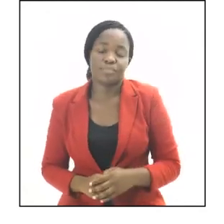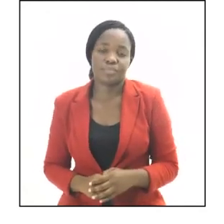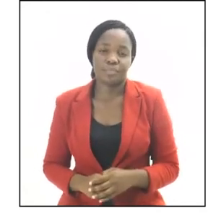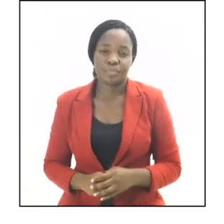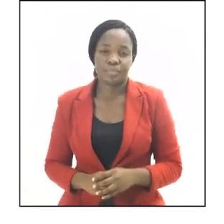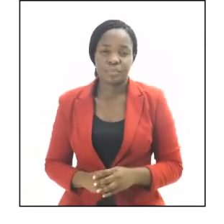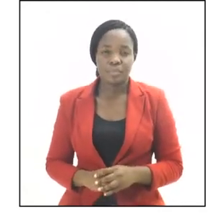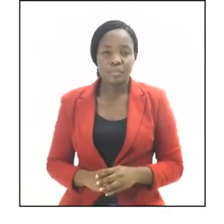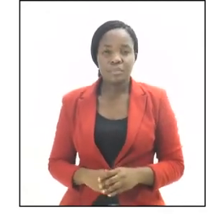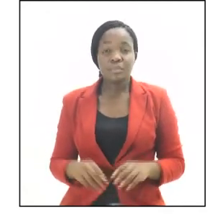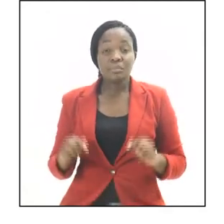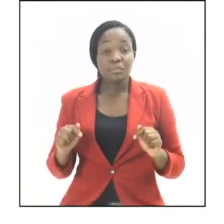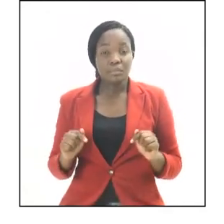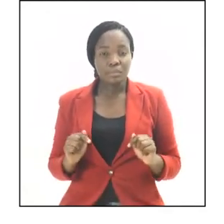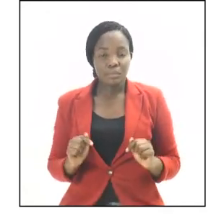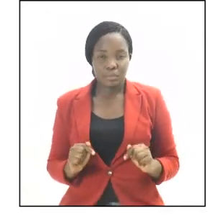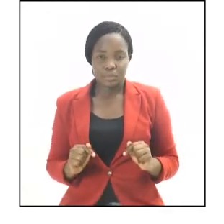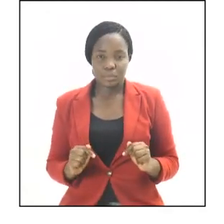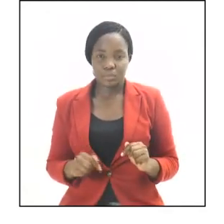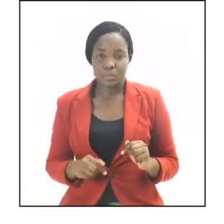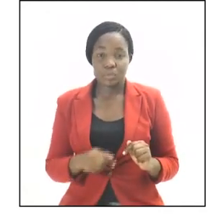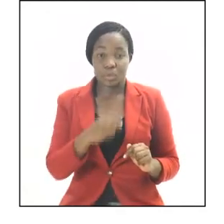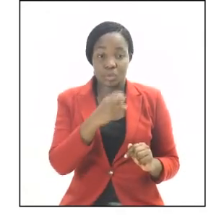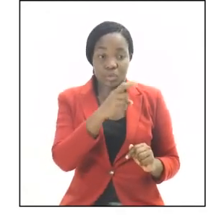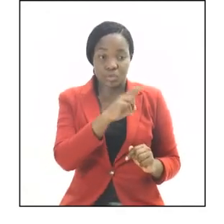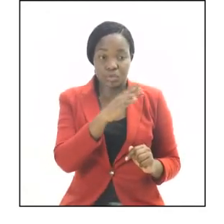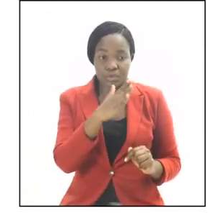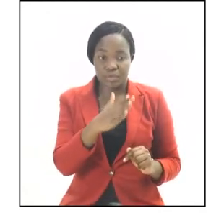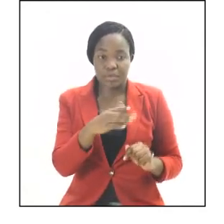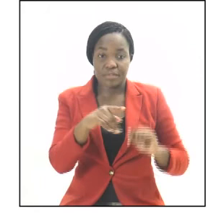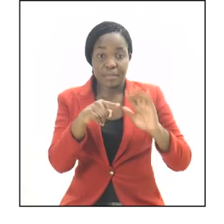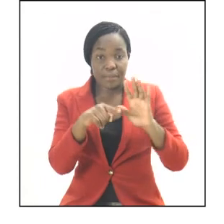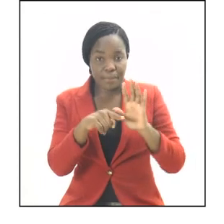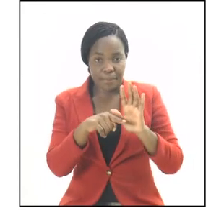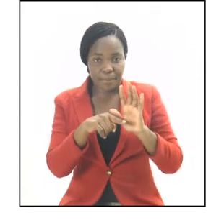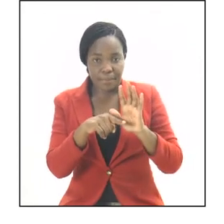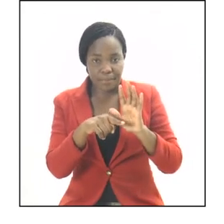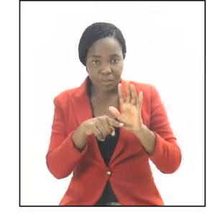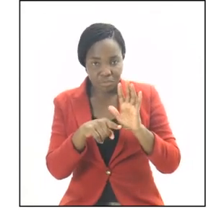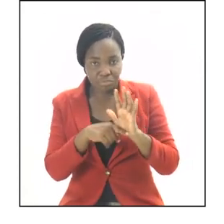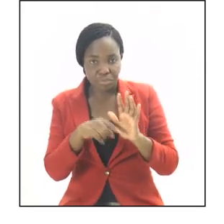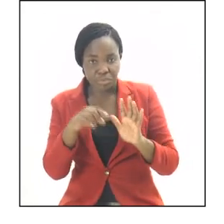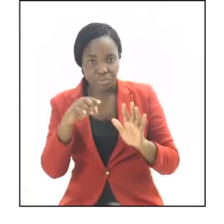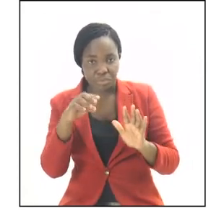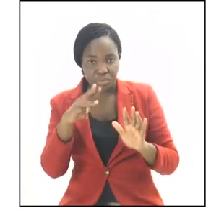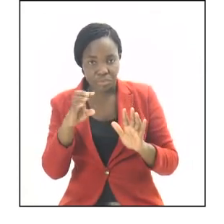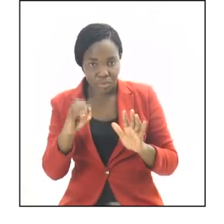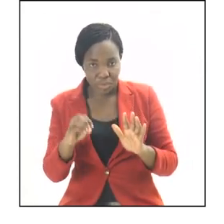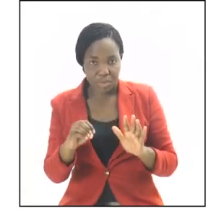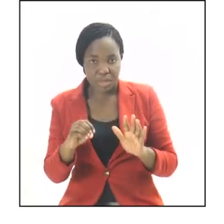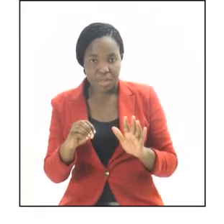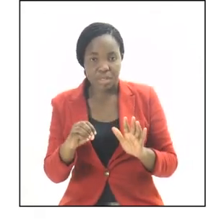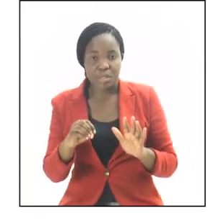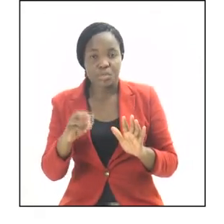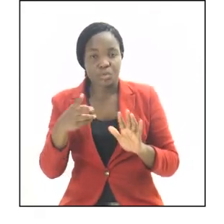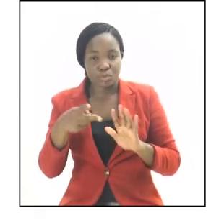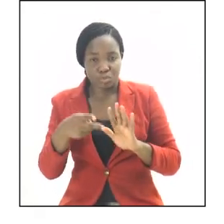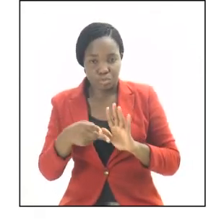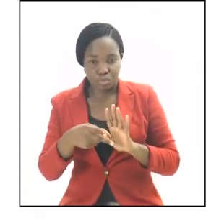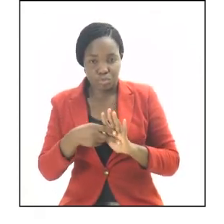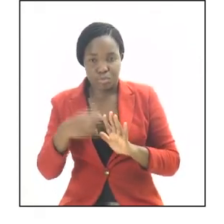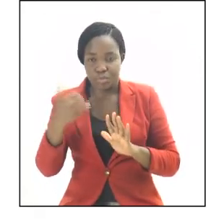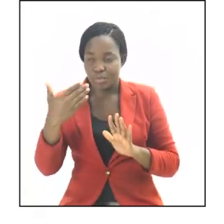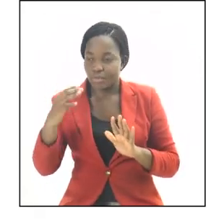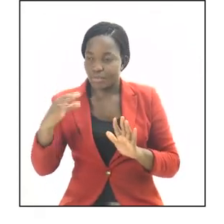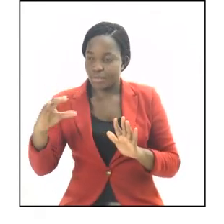Ben. So, we subtract 25 from 30, which makes the base of the other triangle